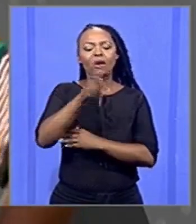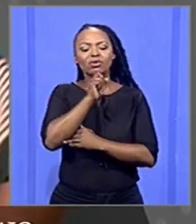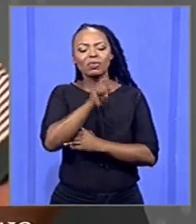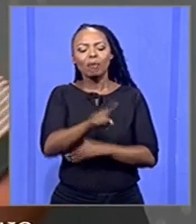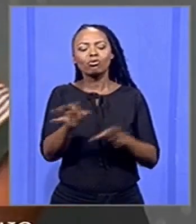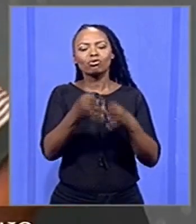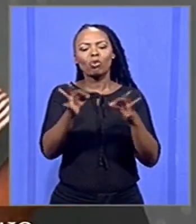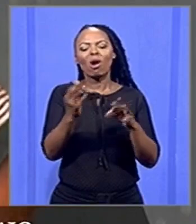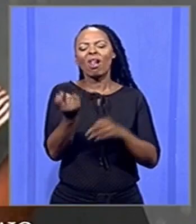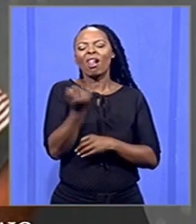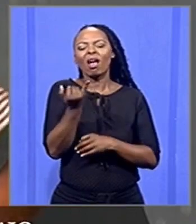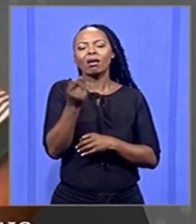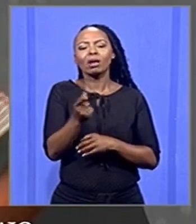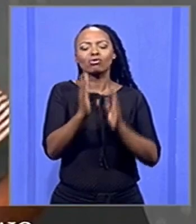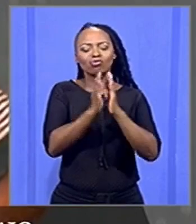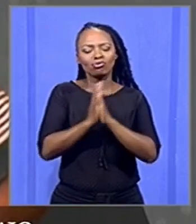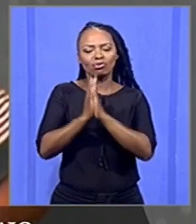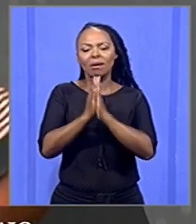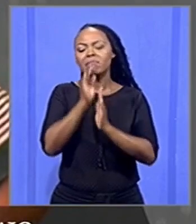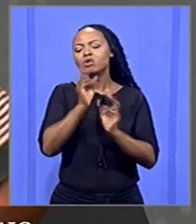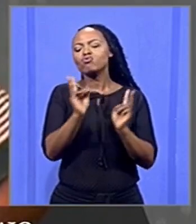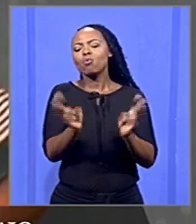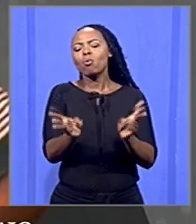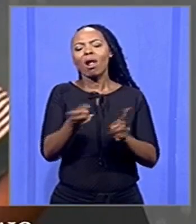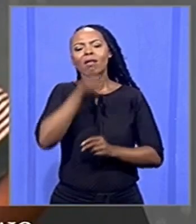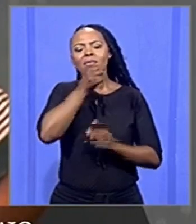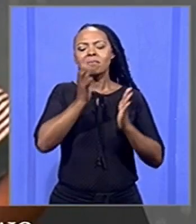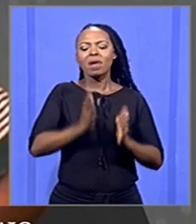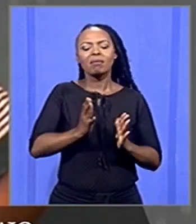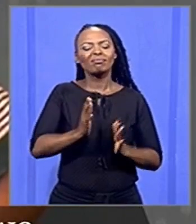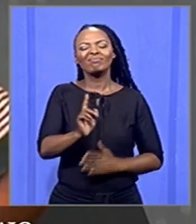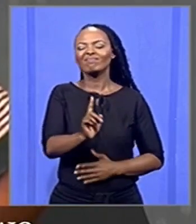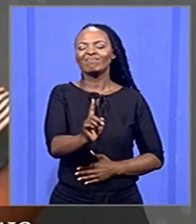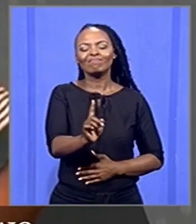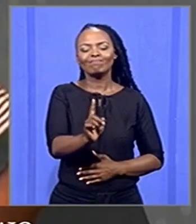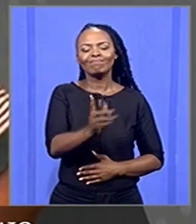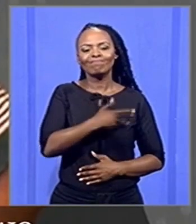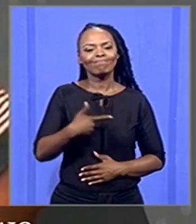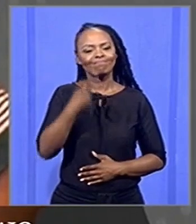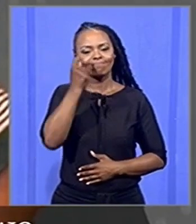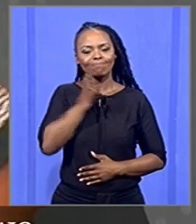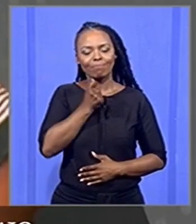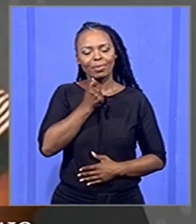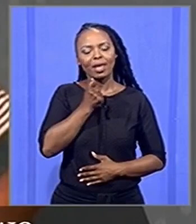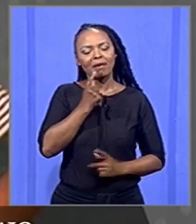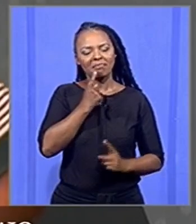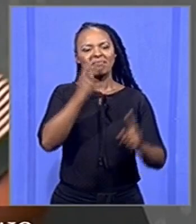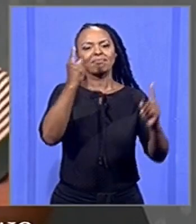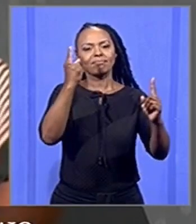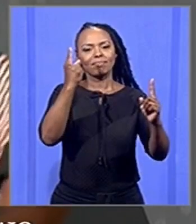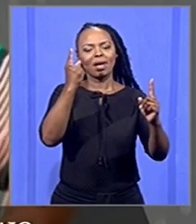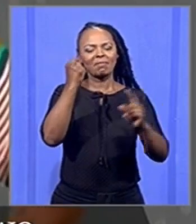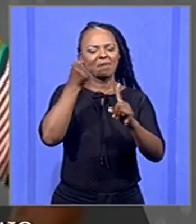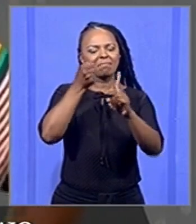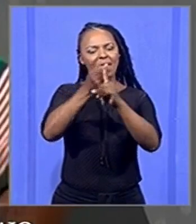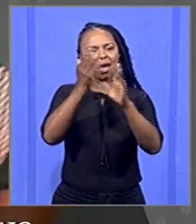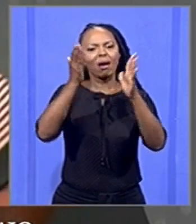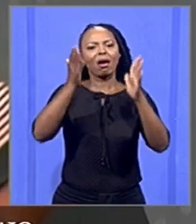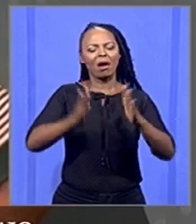an ordinary musician, ladies and gentlemen. We're talking about a world icon, and I